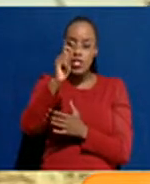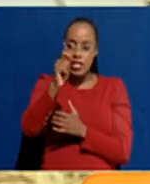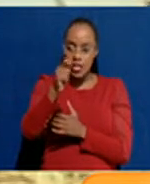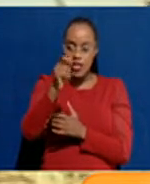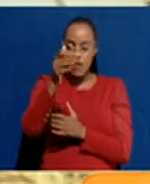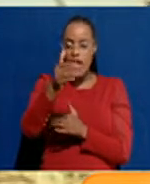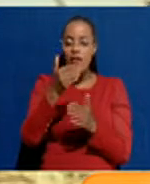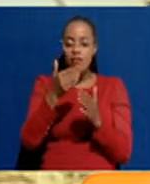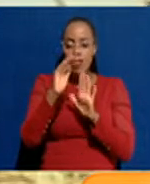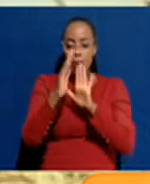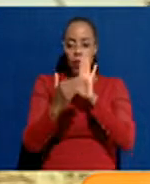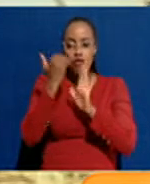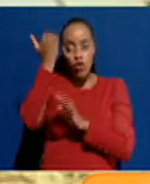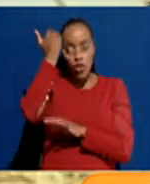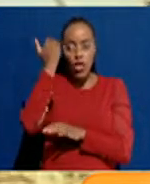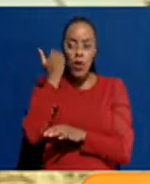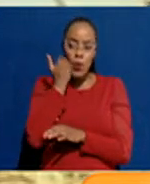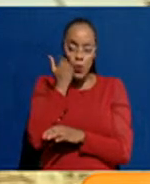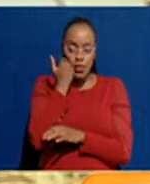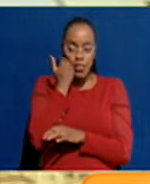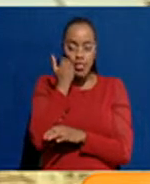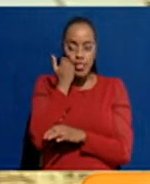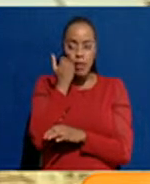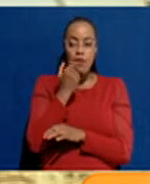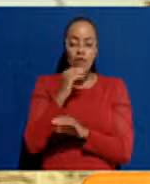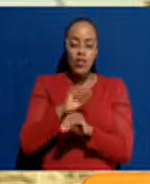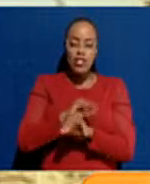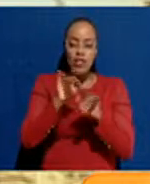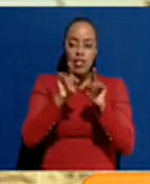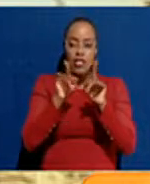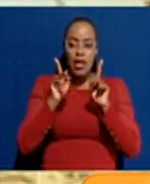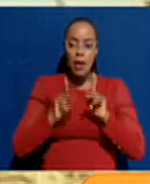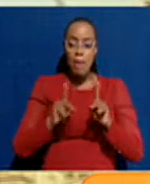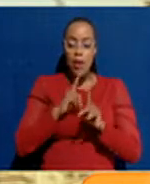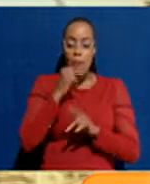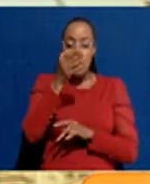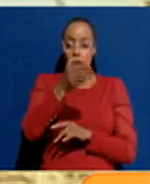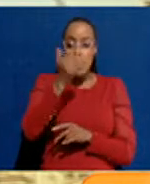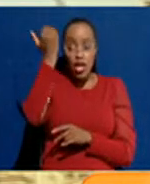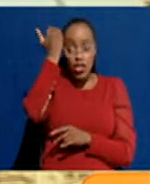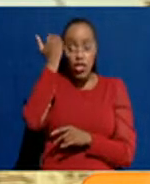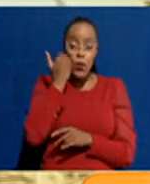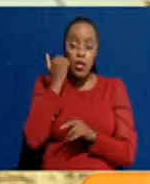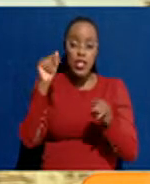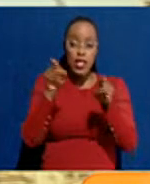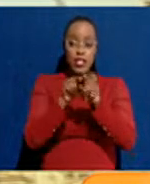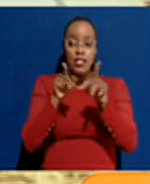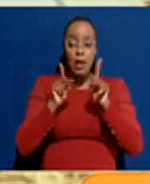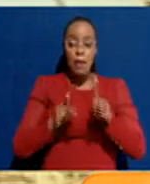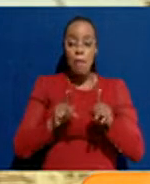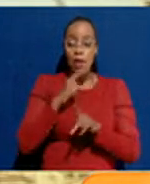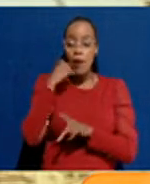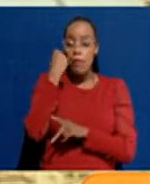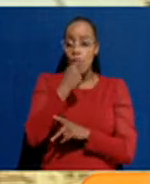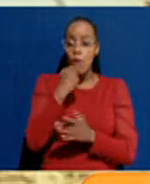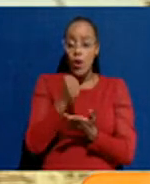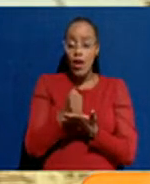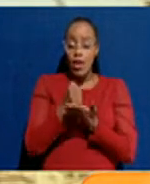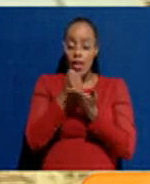the magistrate, I was very clear that the same people who are before the court are the same ones who are assisting